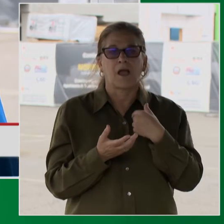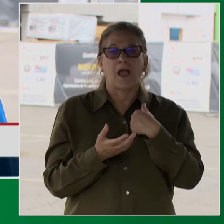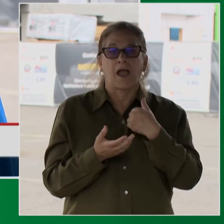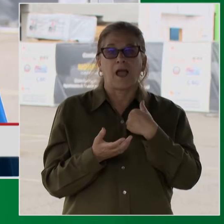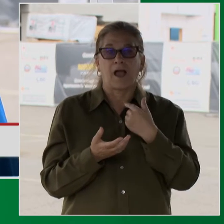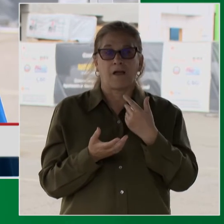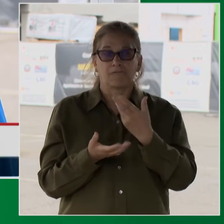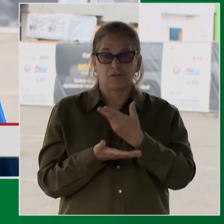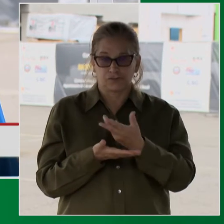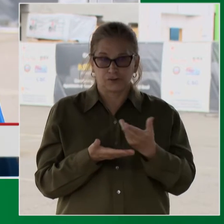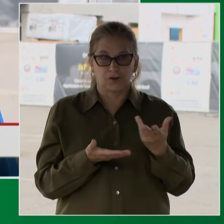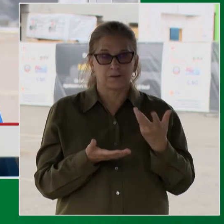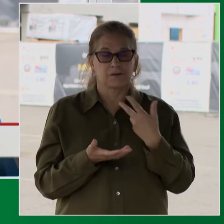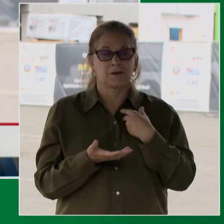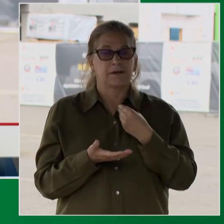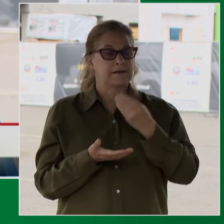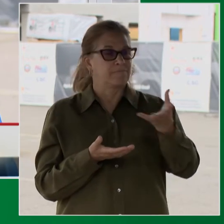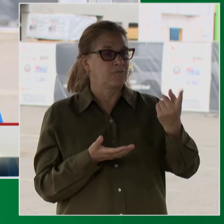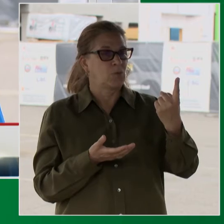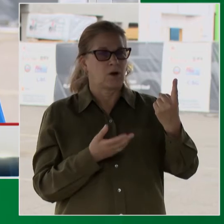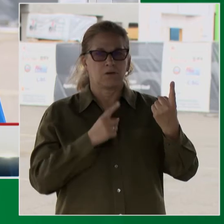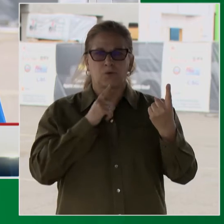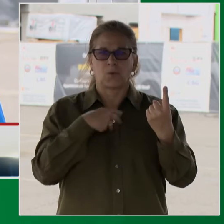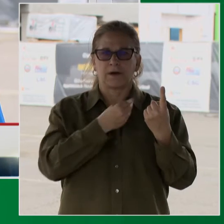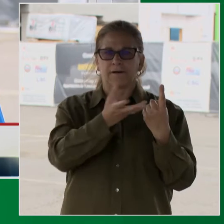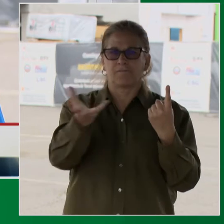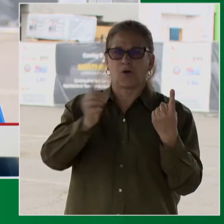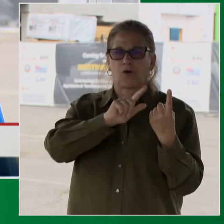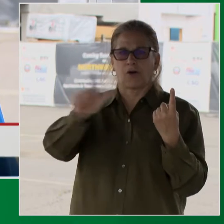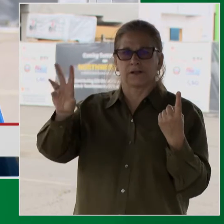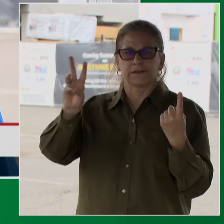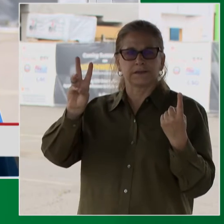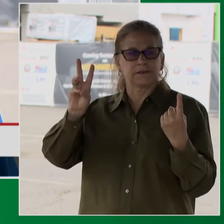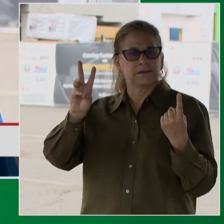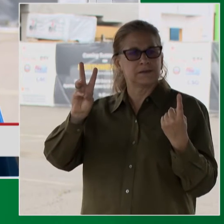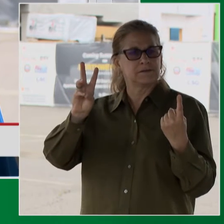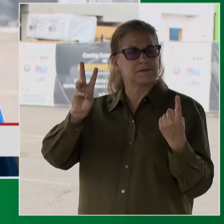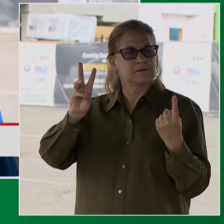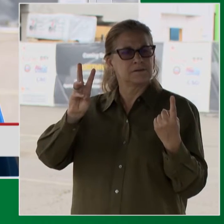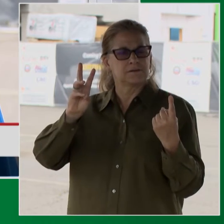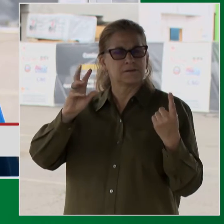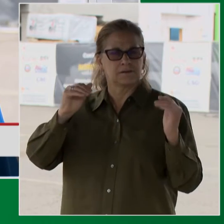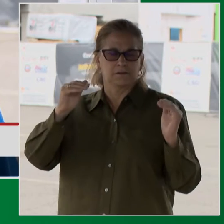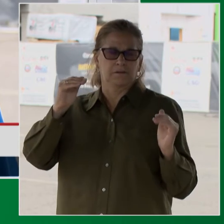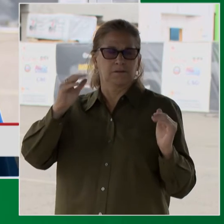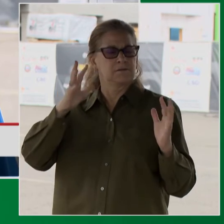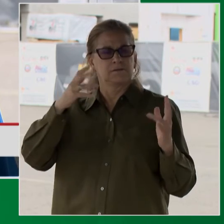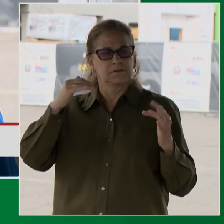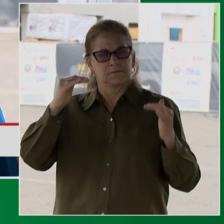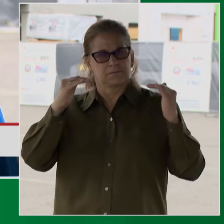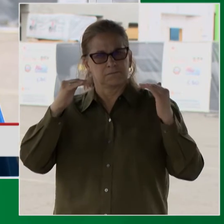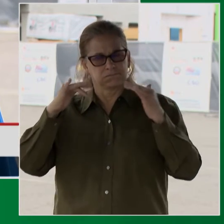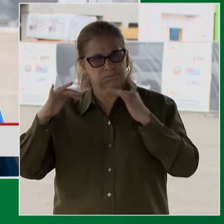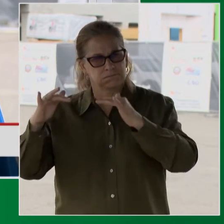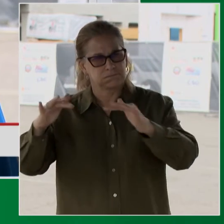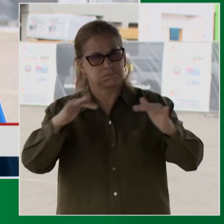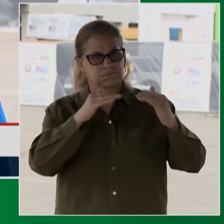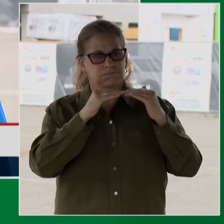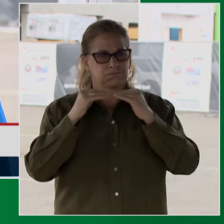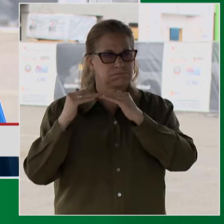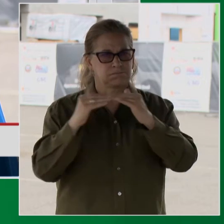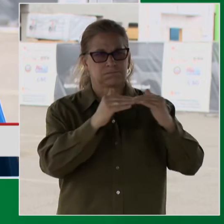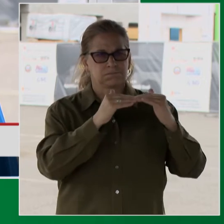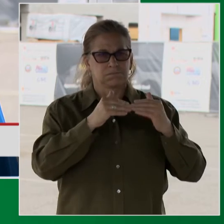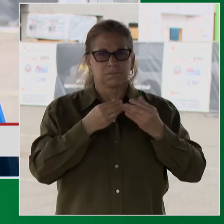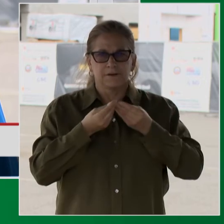nobody offering resource B or C or D. And so if we can make sure that we are able to coalesce the types